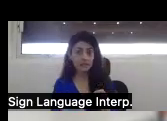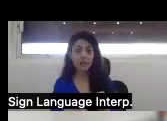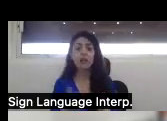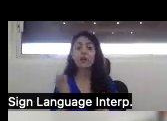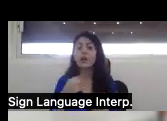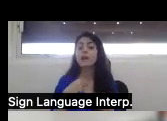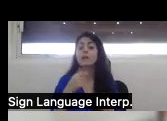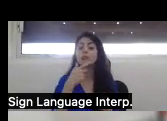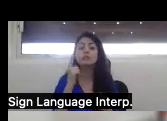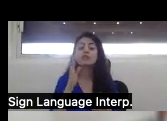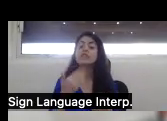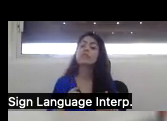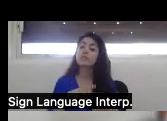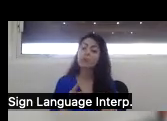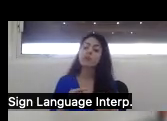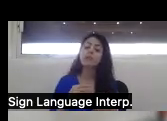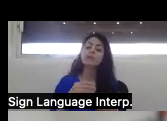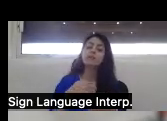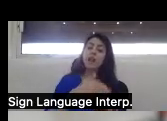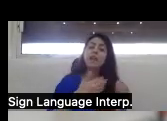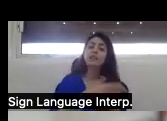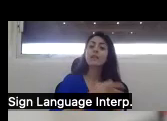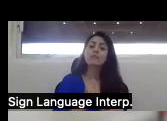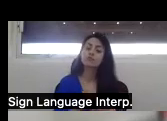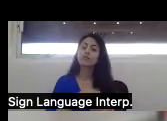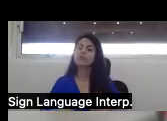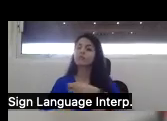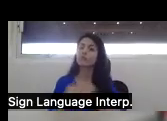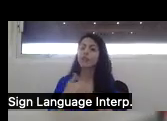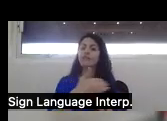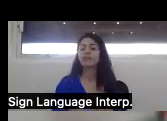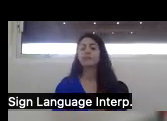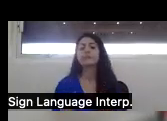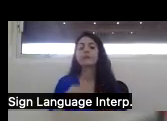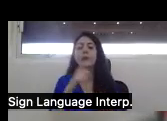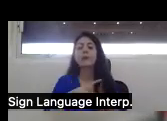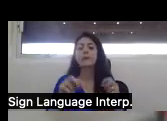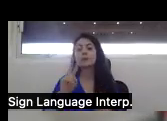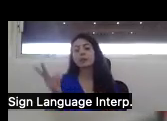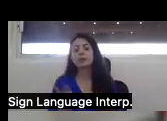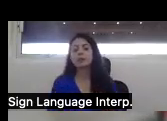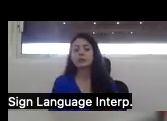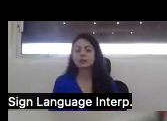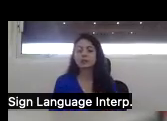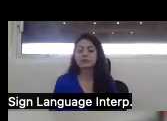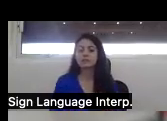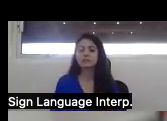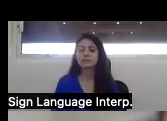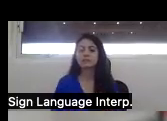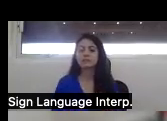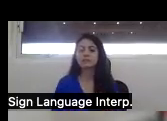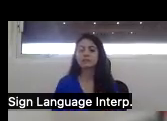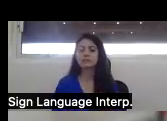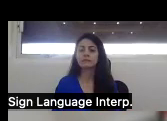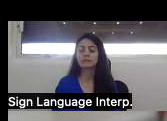Let me go to, I've already mentioned a little bit some of the challenges, but let